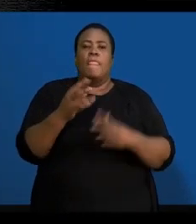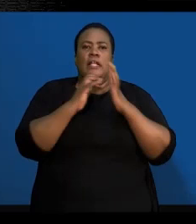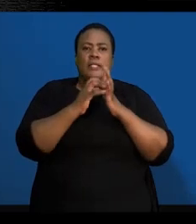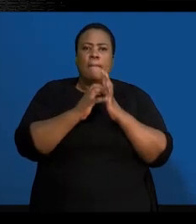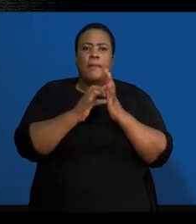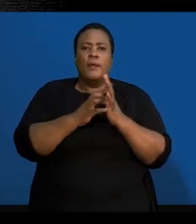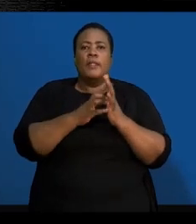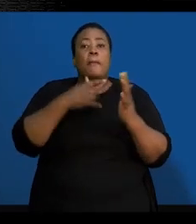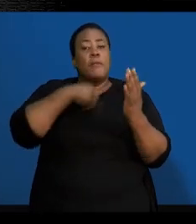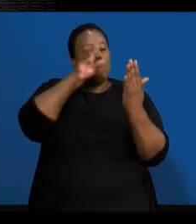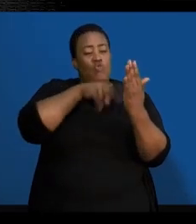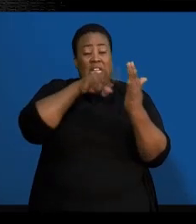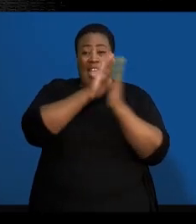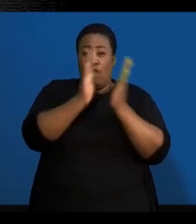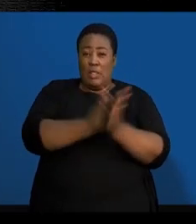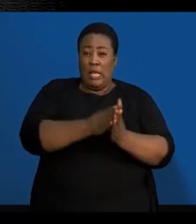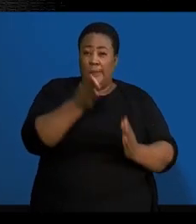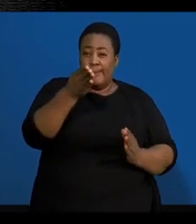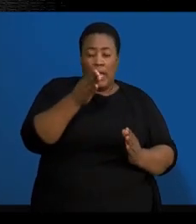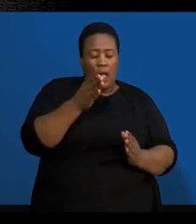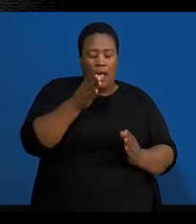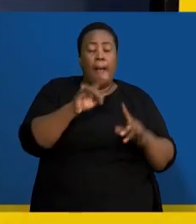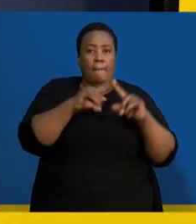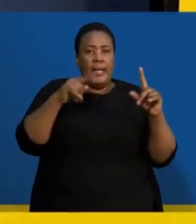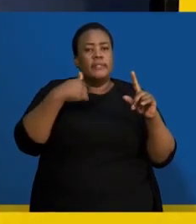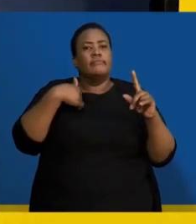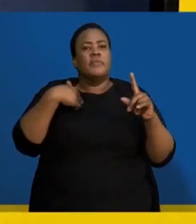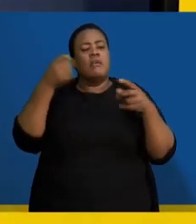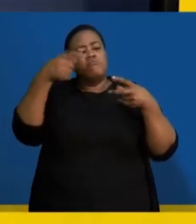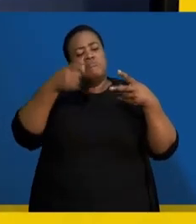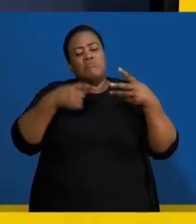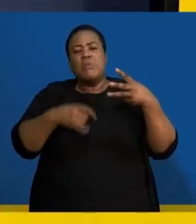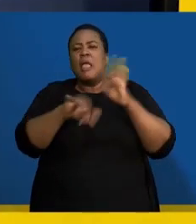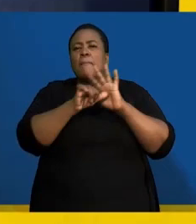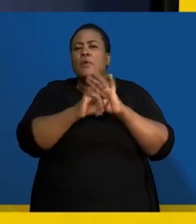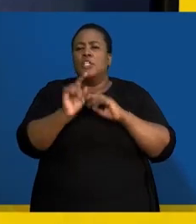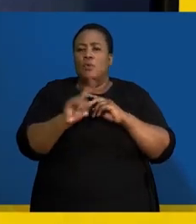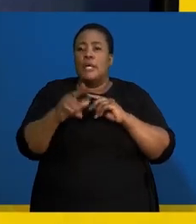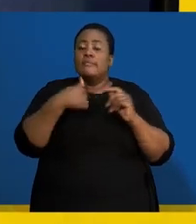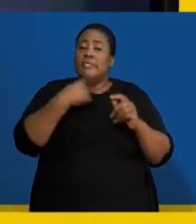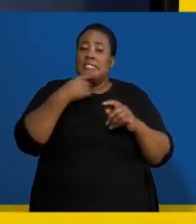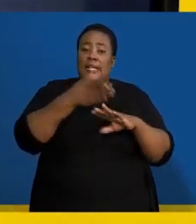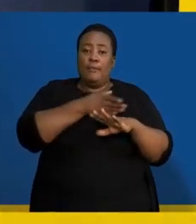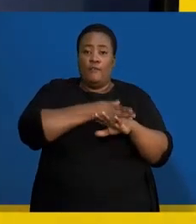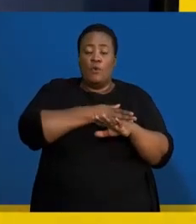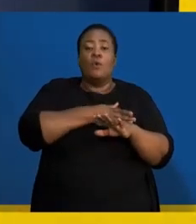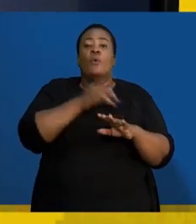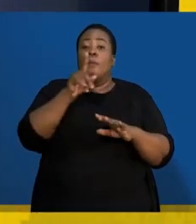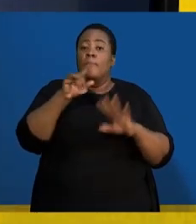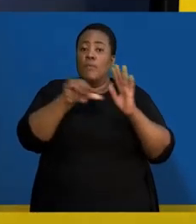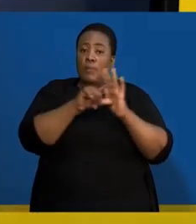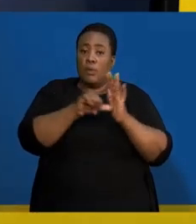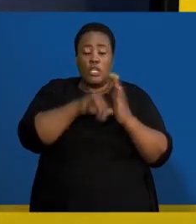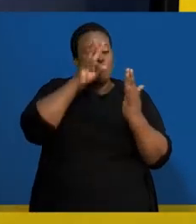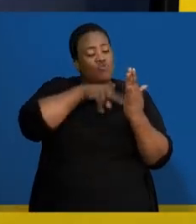going to read the entire source here, guys, but I'm just going to highlight what is important. As I said to you, it's very important to